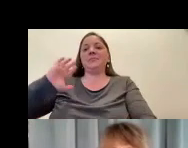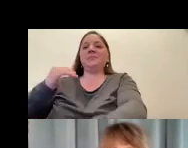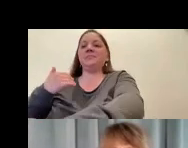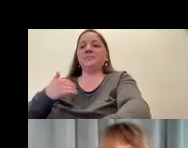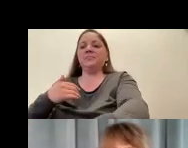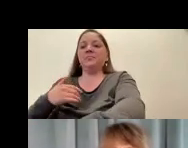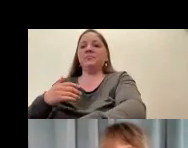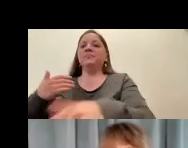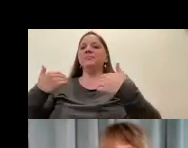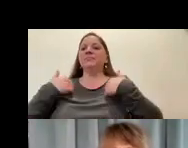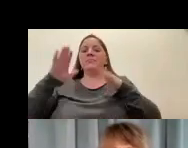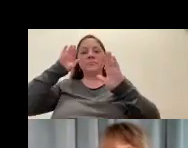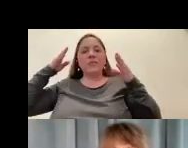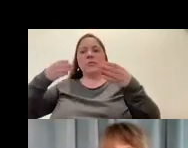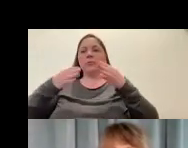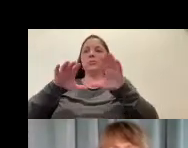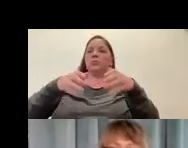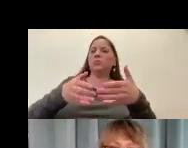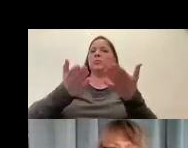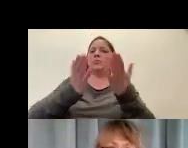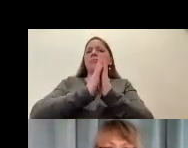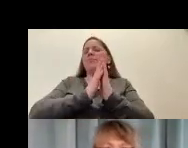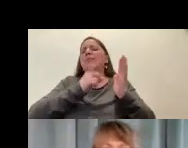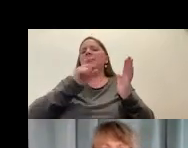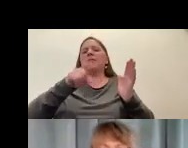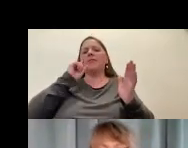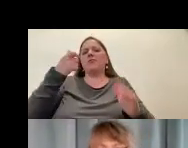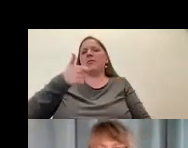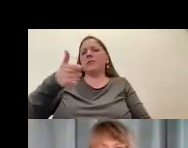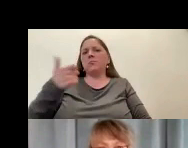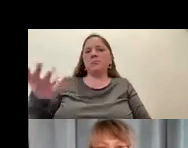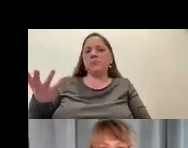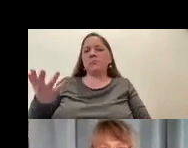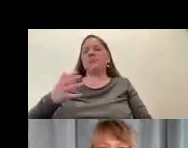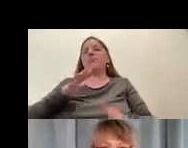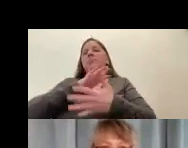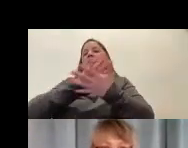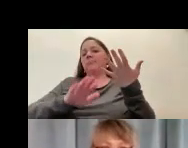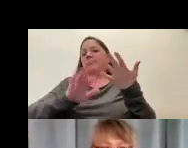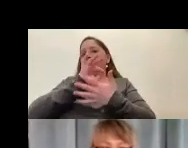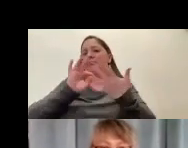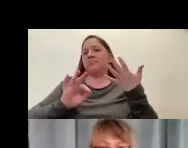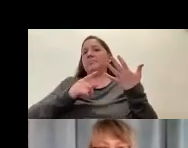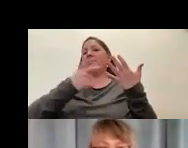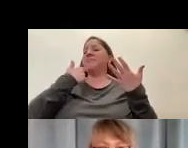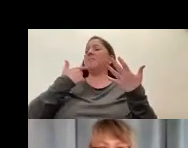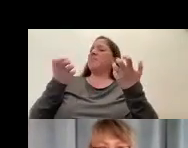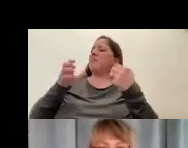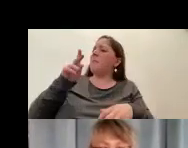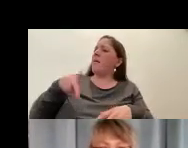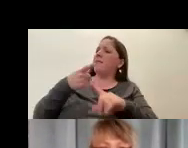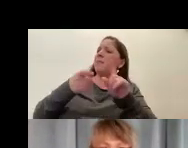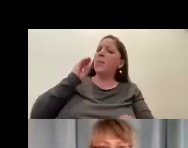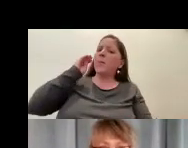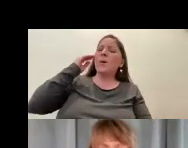they asked people, what do you need in a transportation service? And some of the things they said is they want to be picked up at home without having